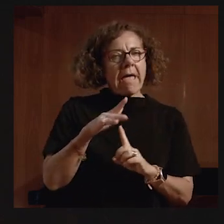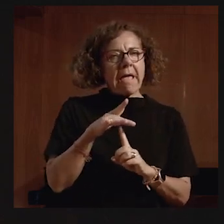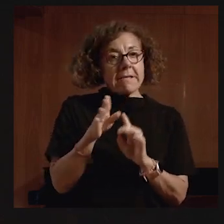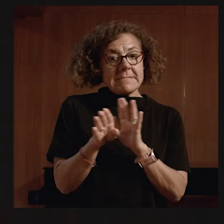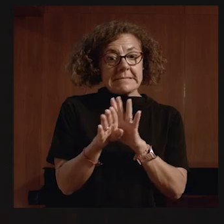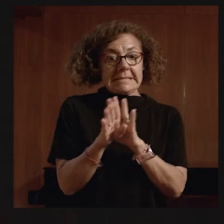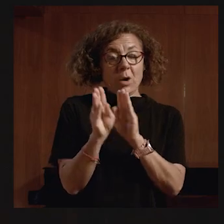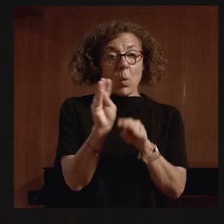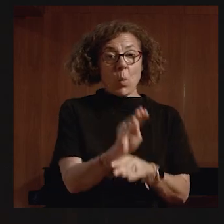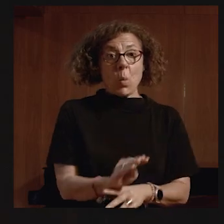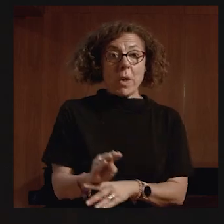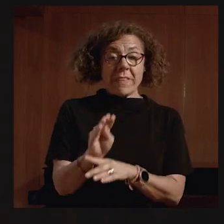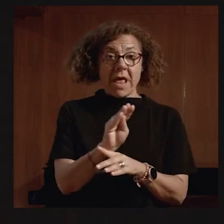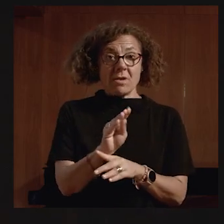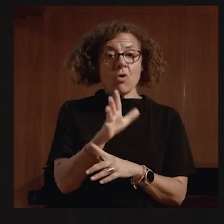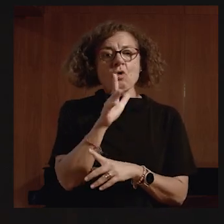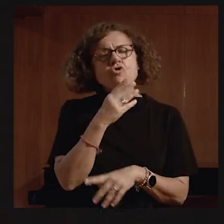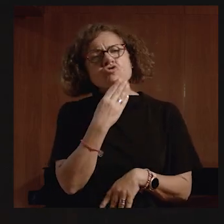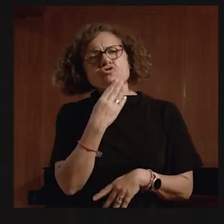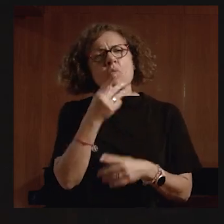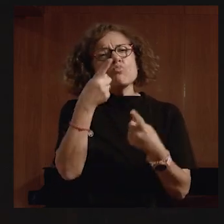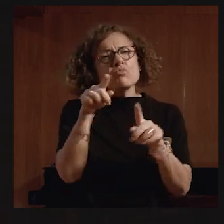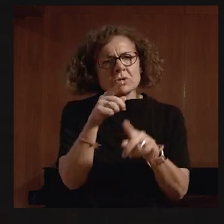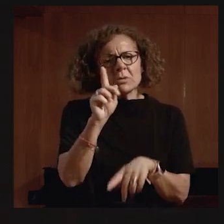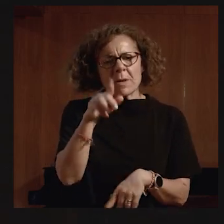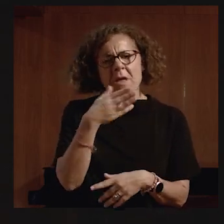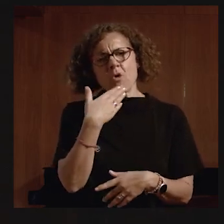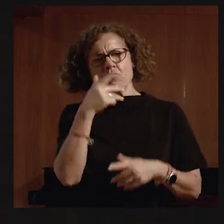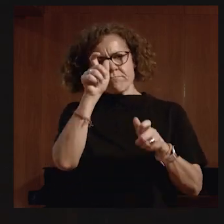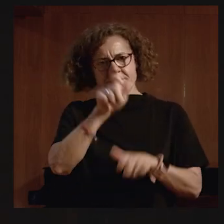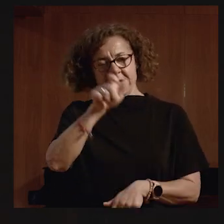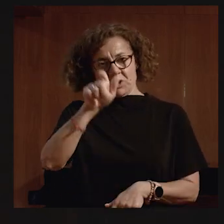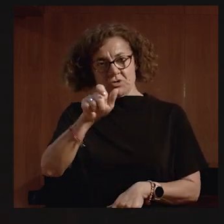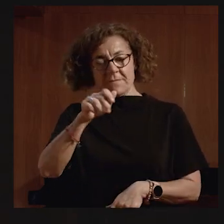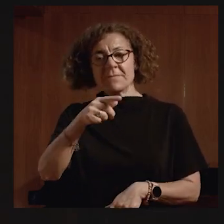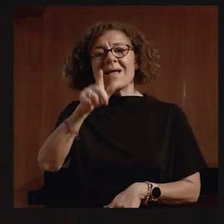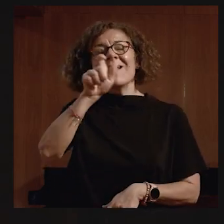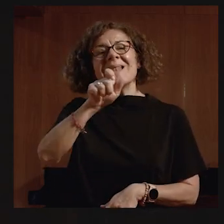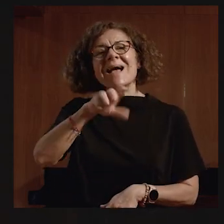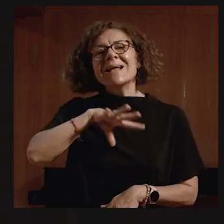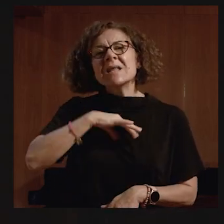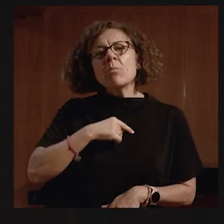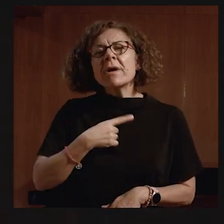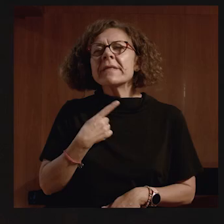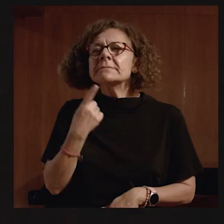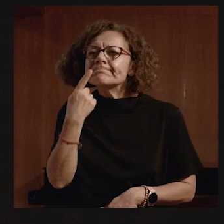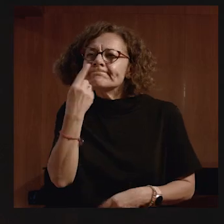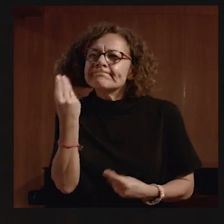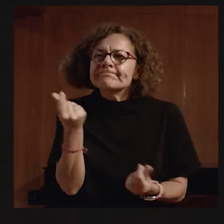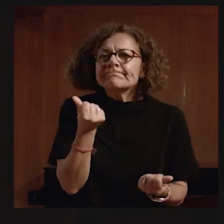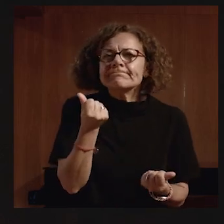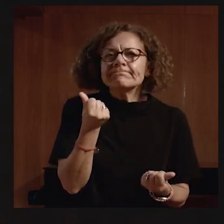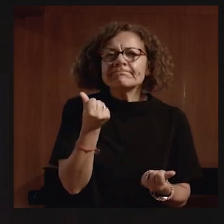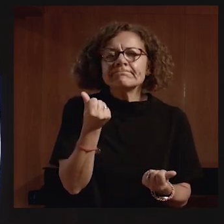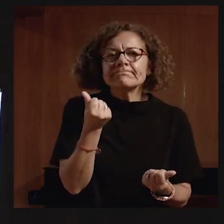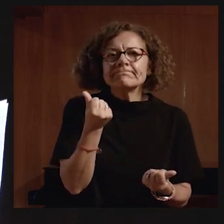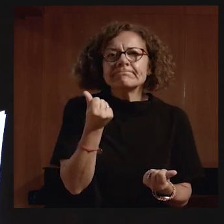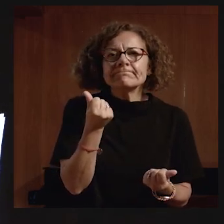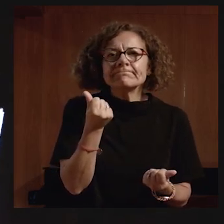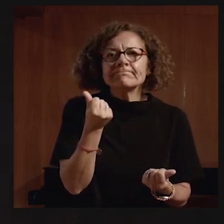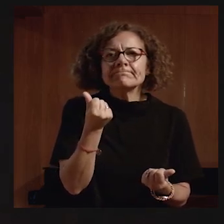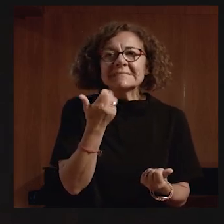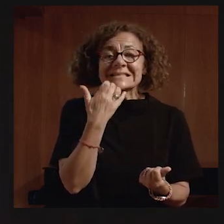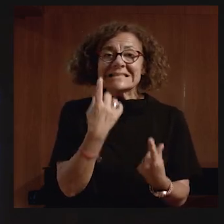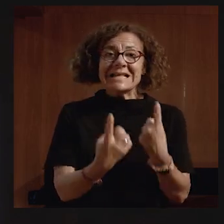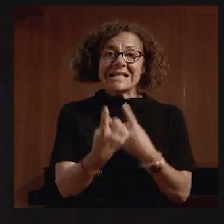People immediately can sniff, can sense when someone is being inauthentic, either as a